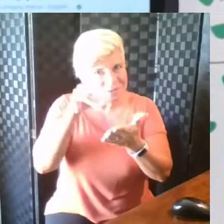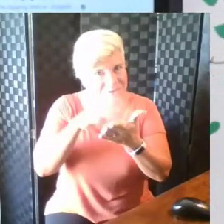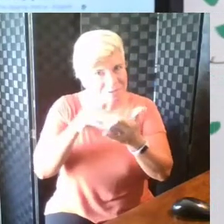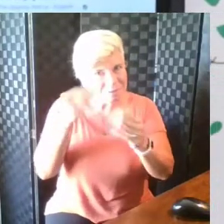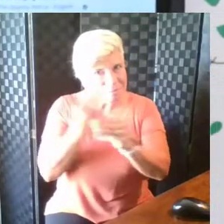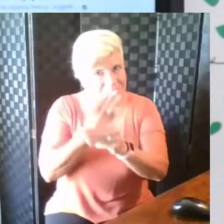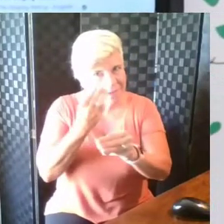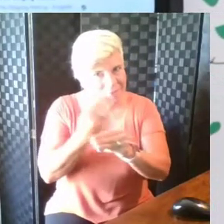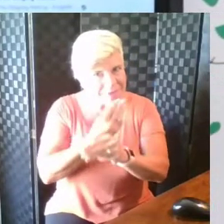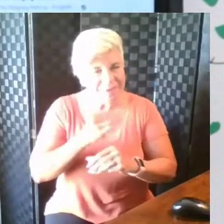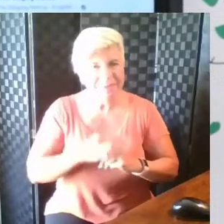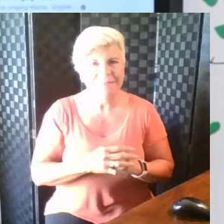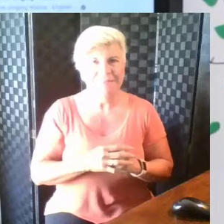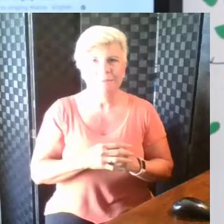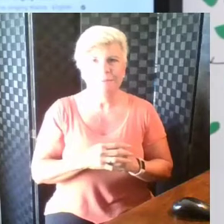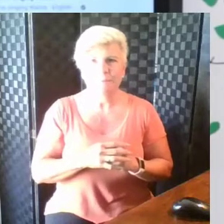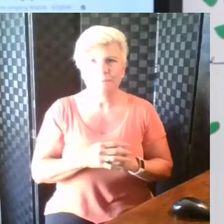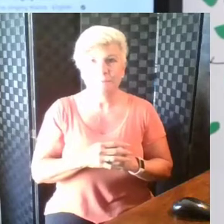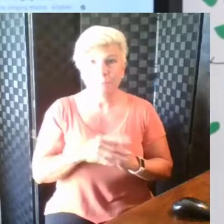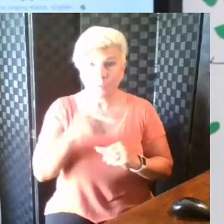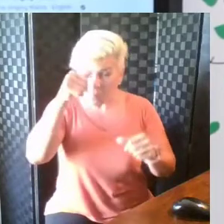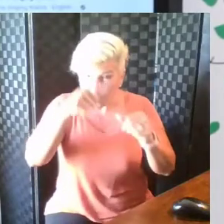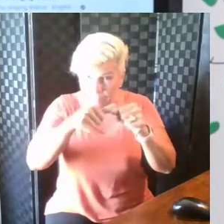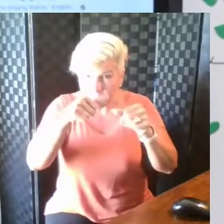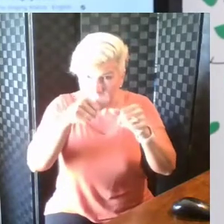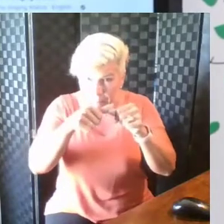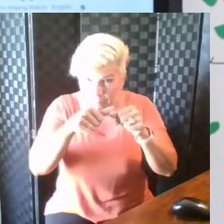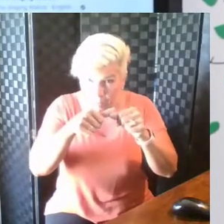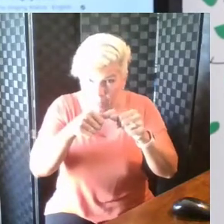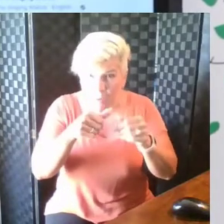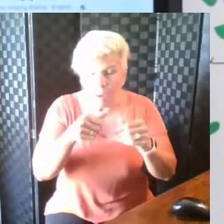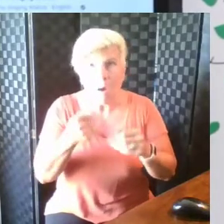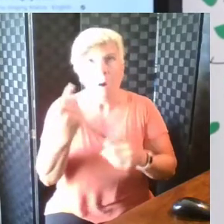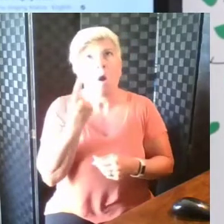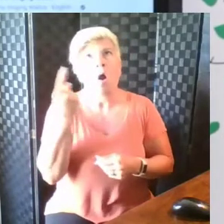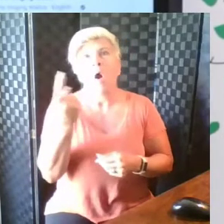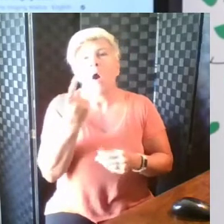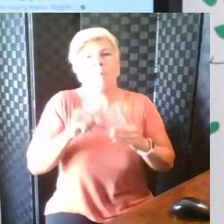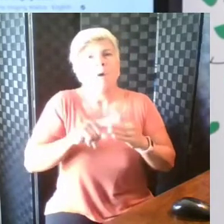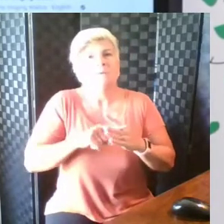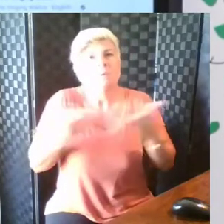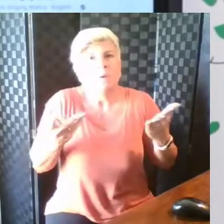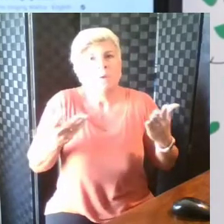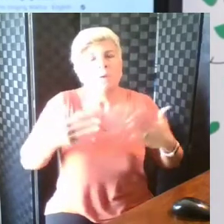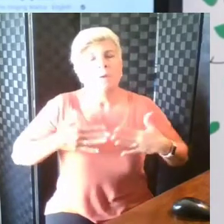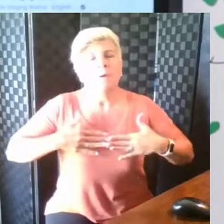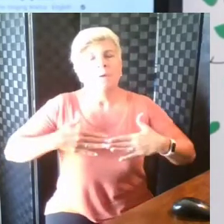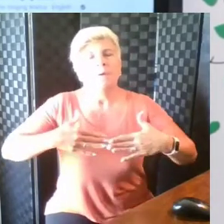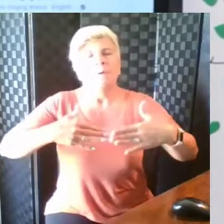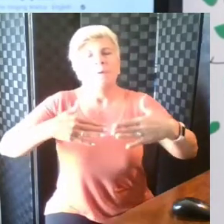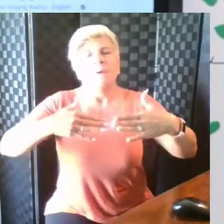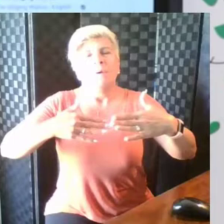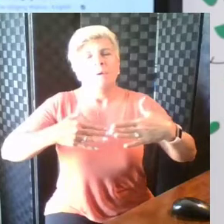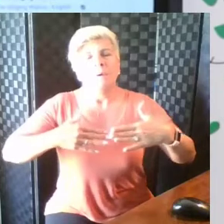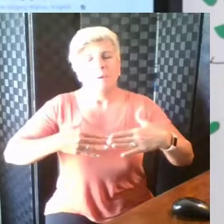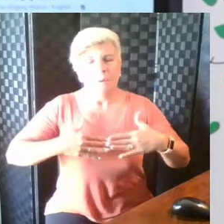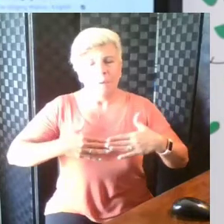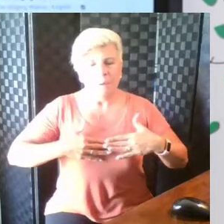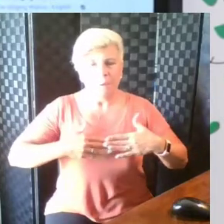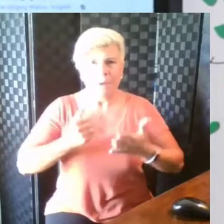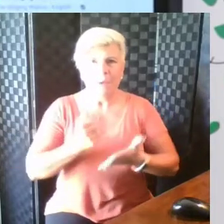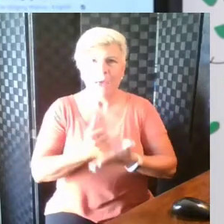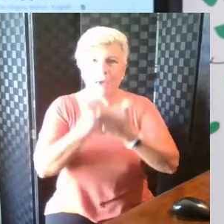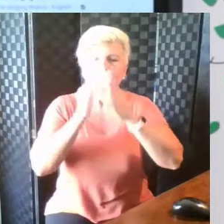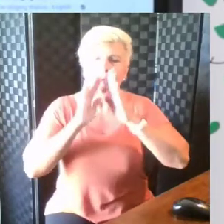started yesterday. So if you remember, before we get started, we always do some sort of breathing activity to really calm down and focus in on